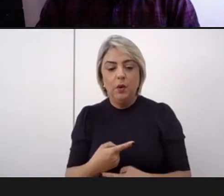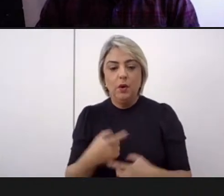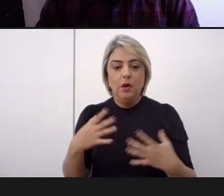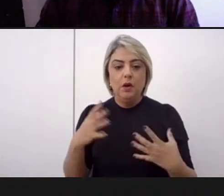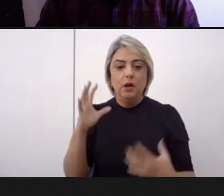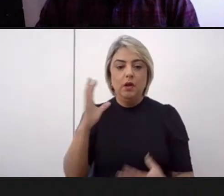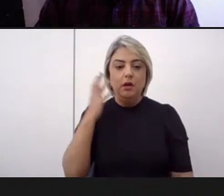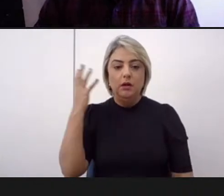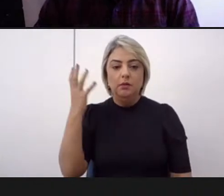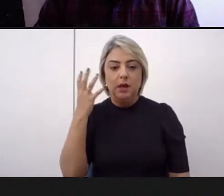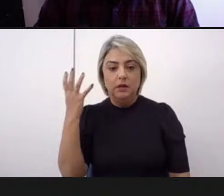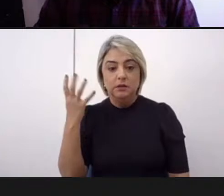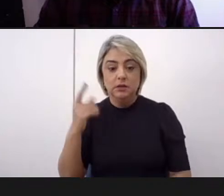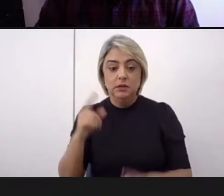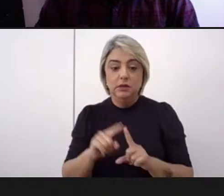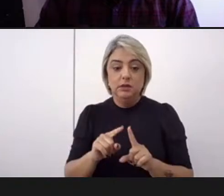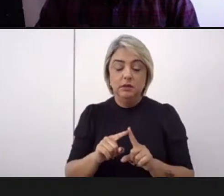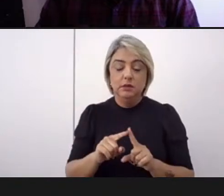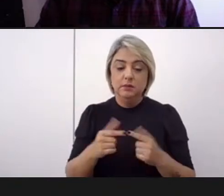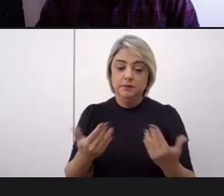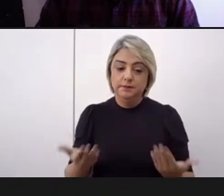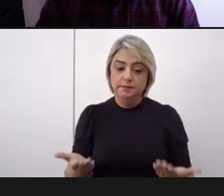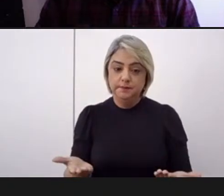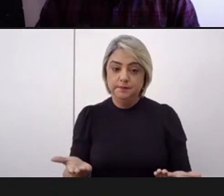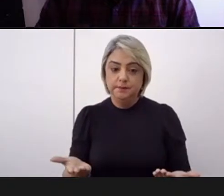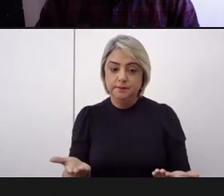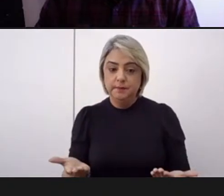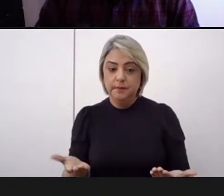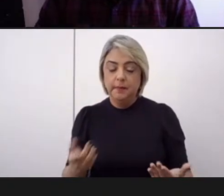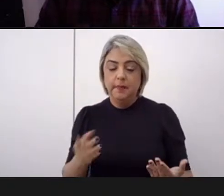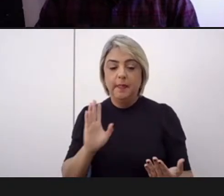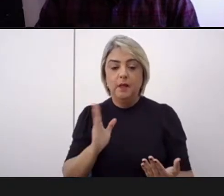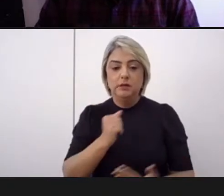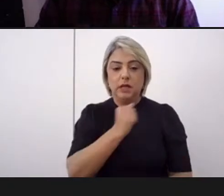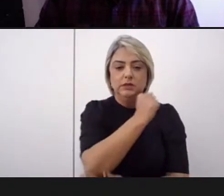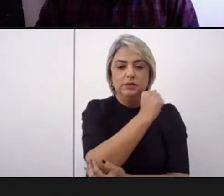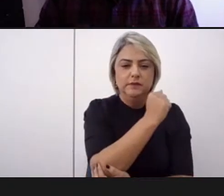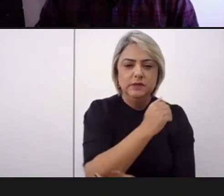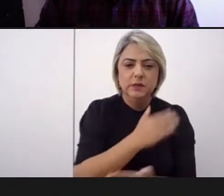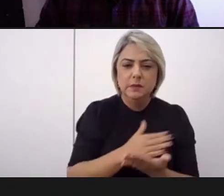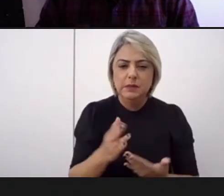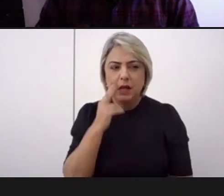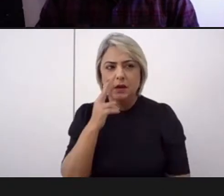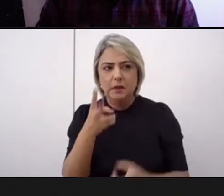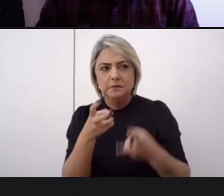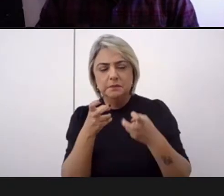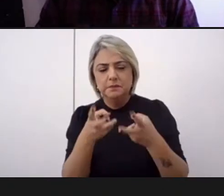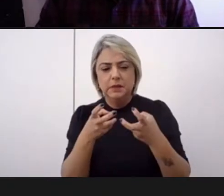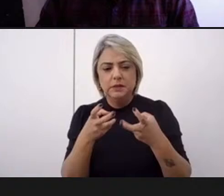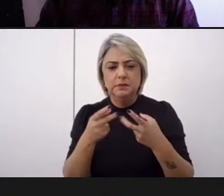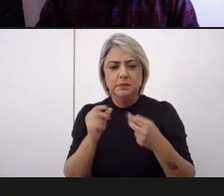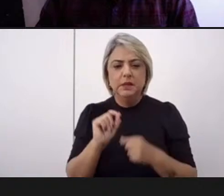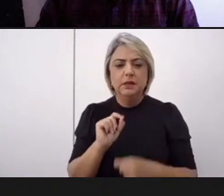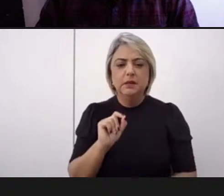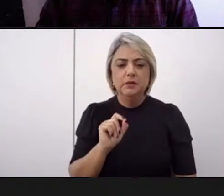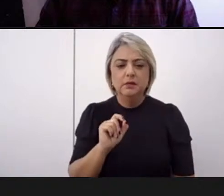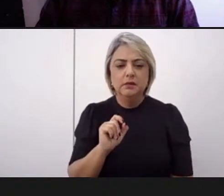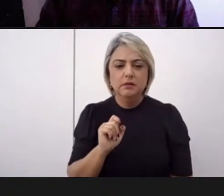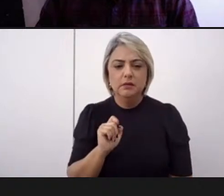activists begin to see that they are more levied to change public policy through